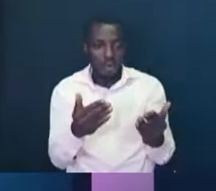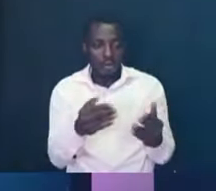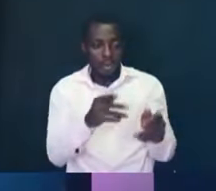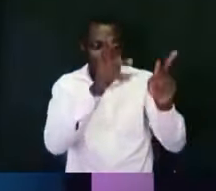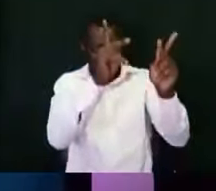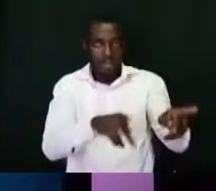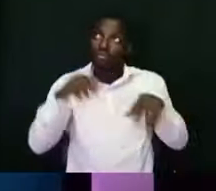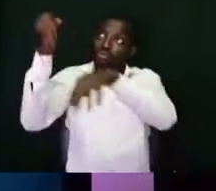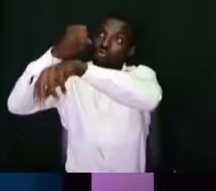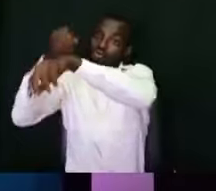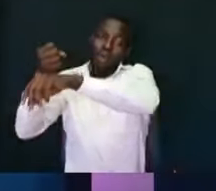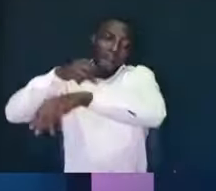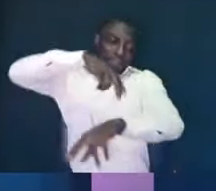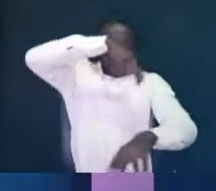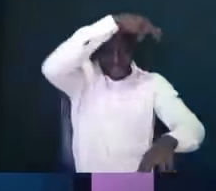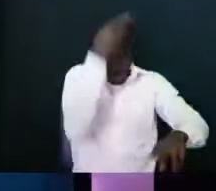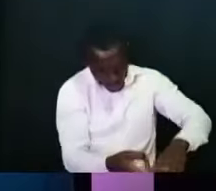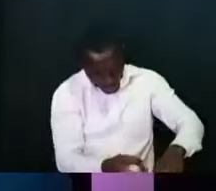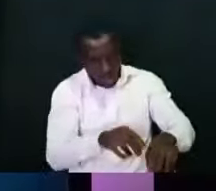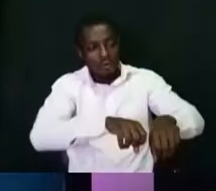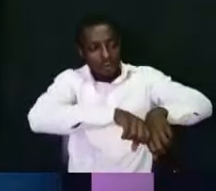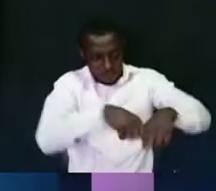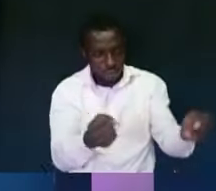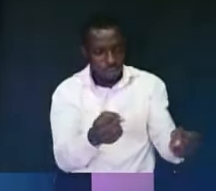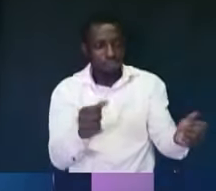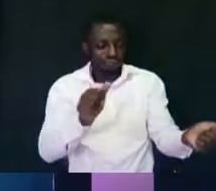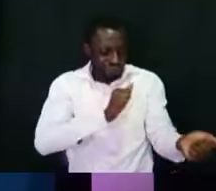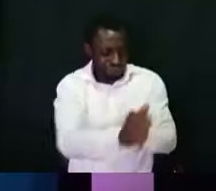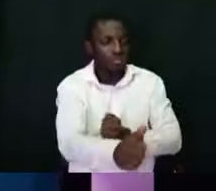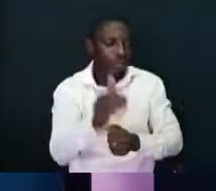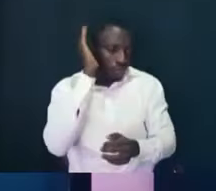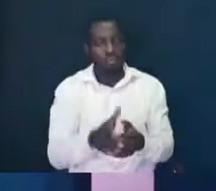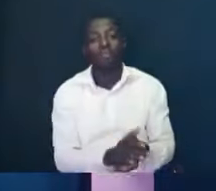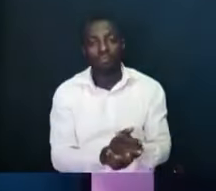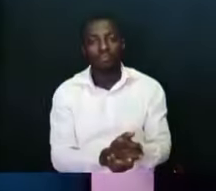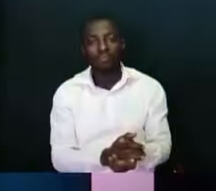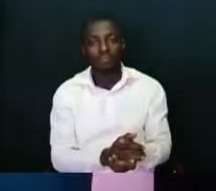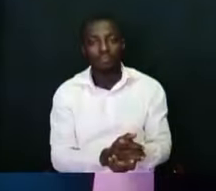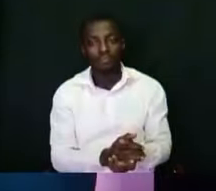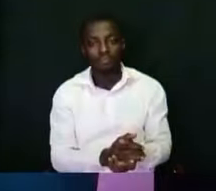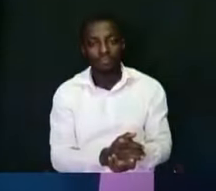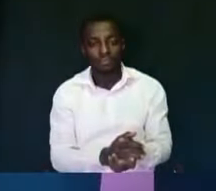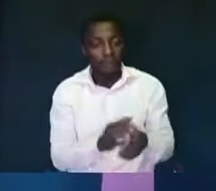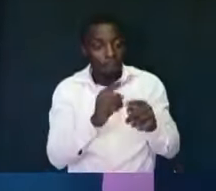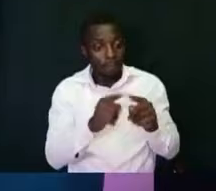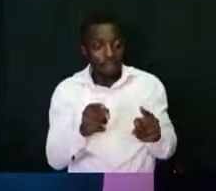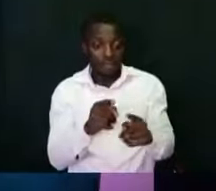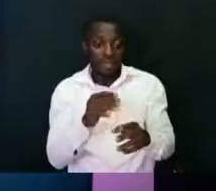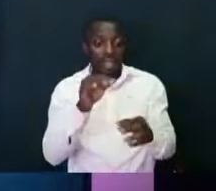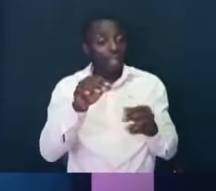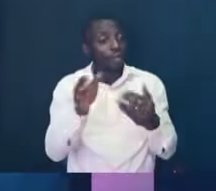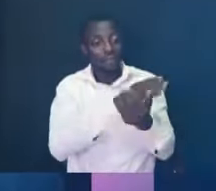So two things. If you fall on it, you'll be broken into pieces. But when the stone lifts itself and falls on you, you'll